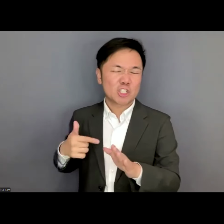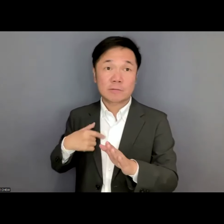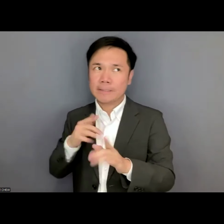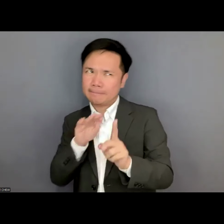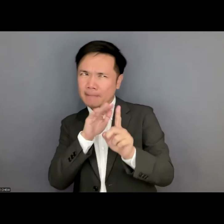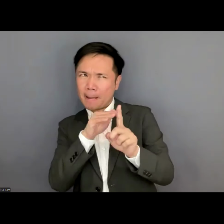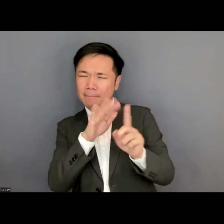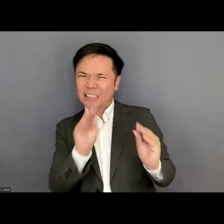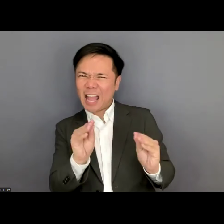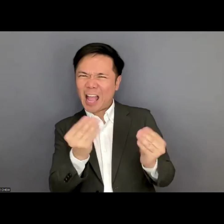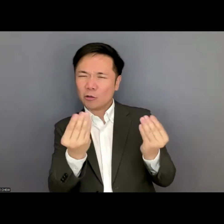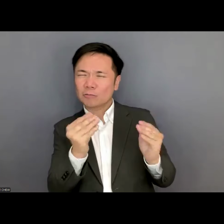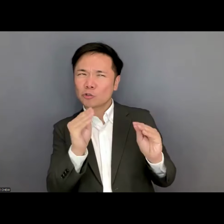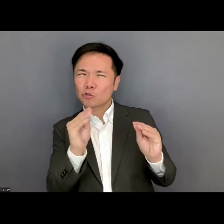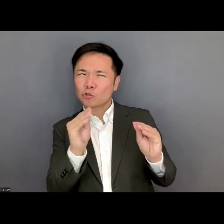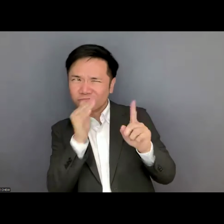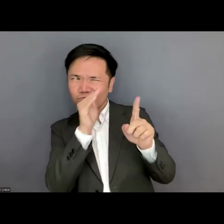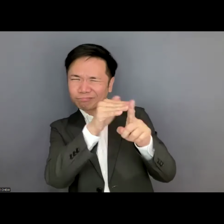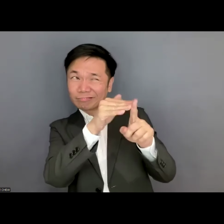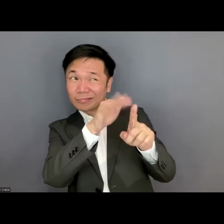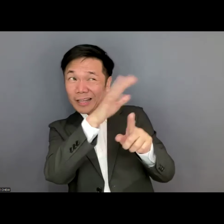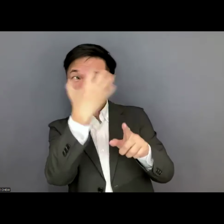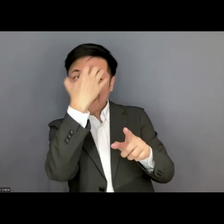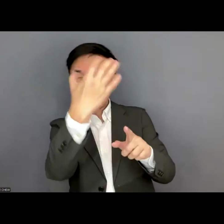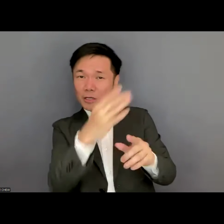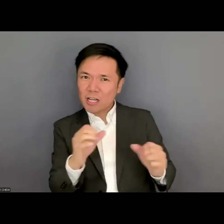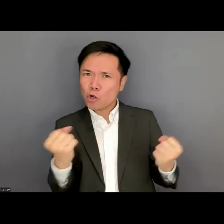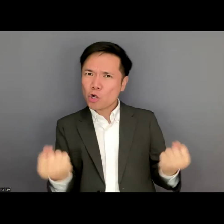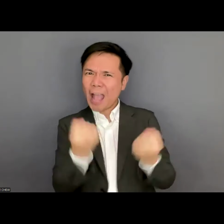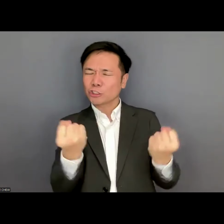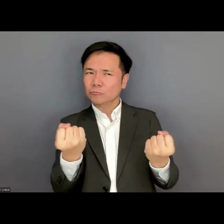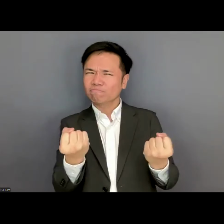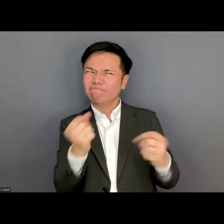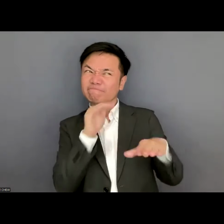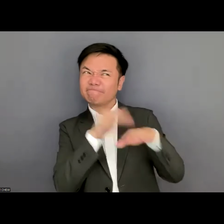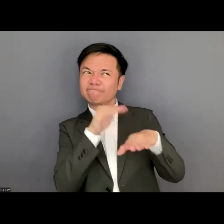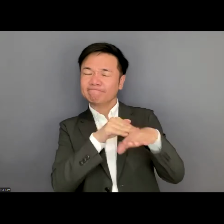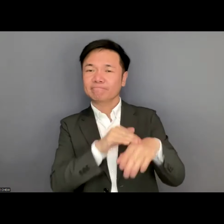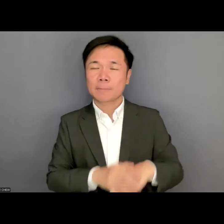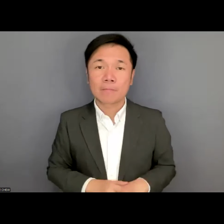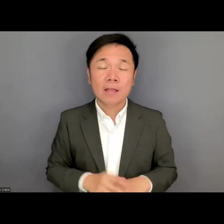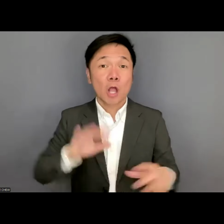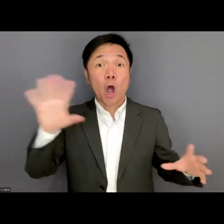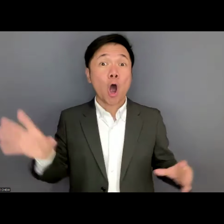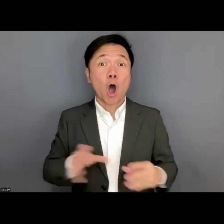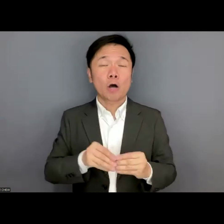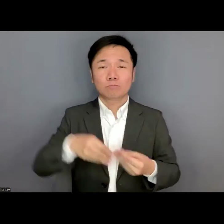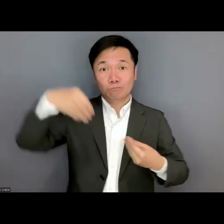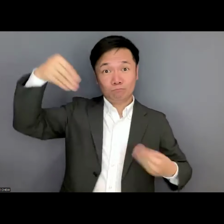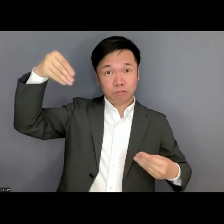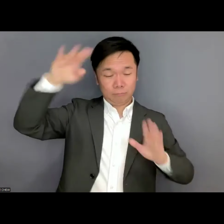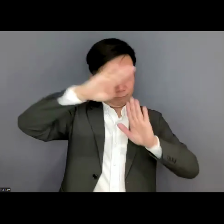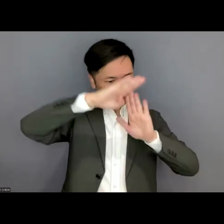premier action appel in concerne le 10 développement points, durable et sur le développement de la science, de la the technologie et de l'innovation. durable Le troisième est au niveau